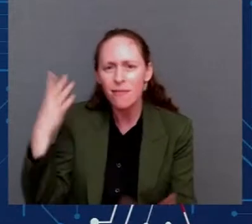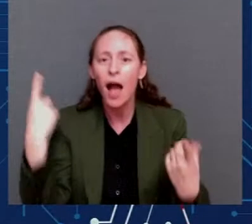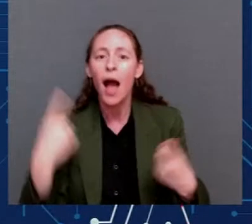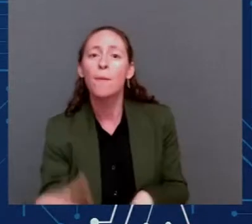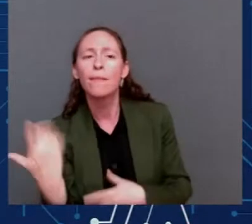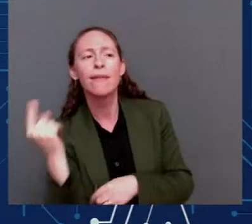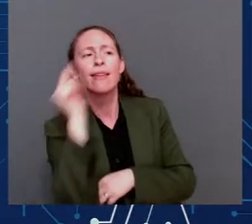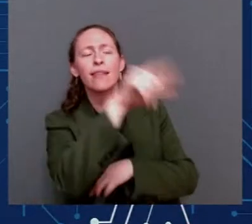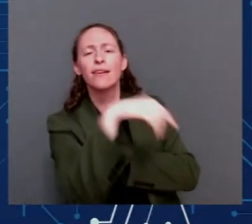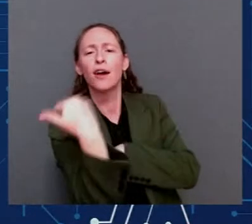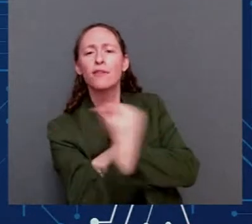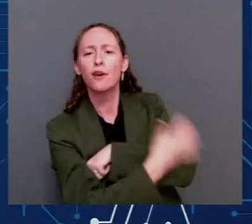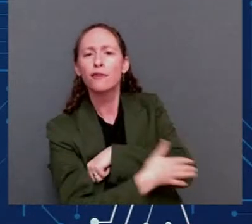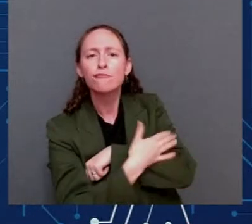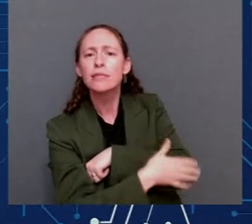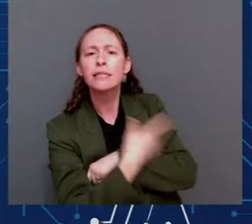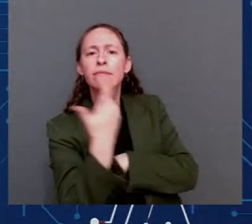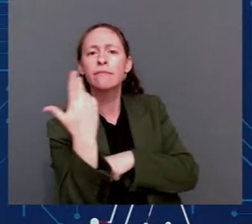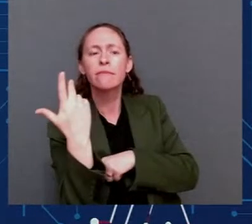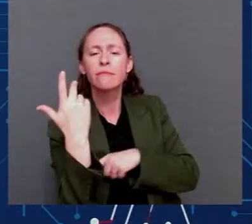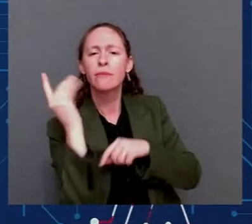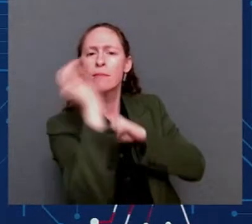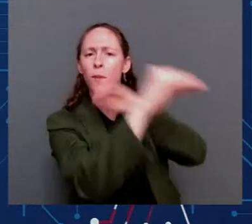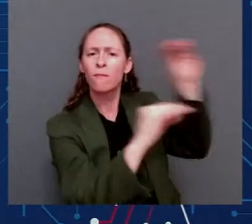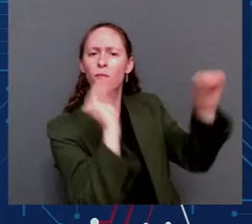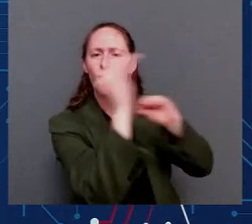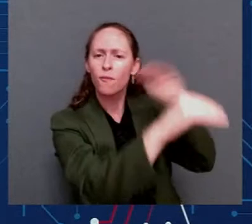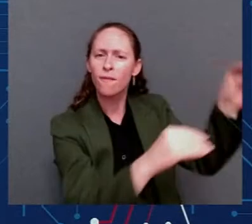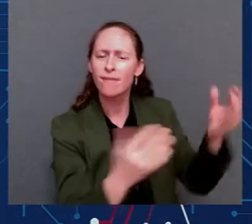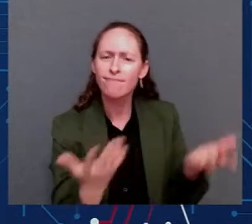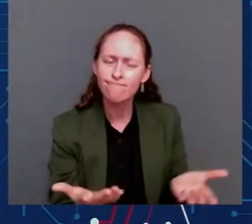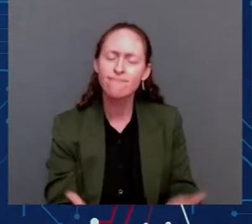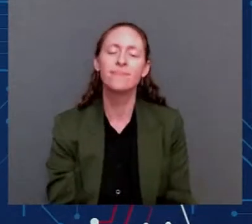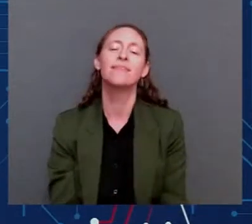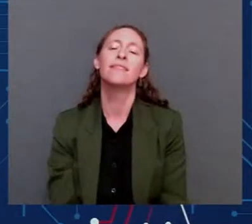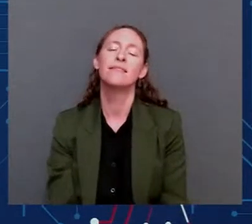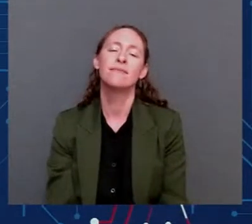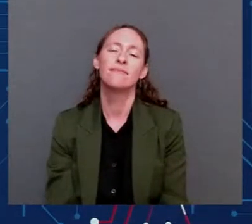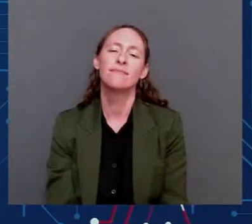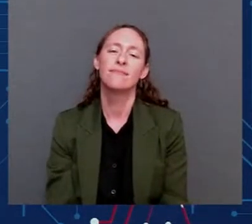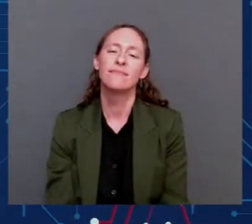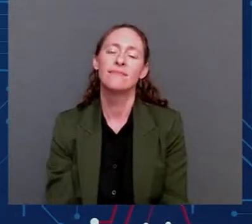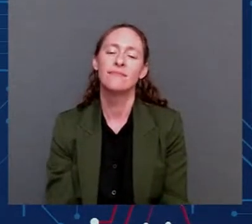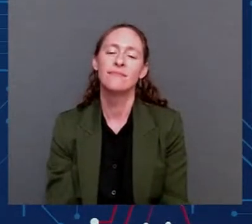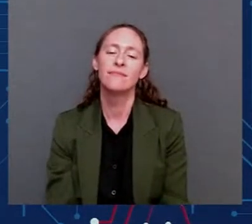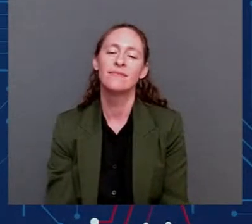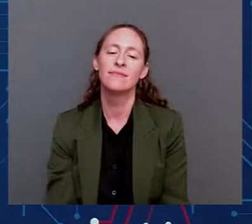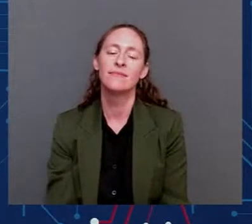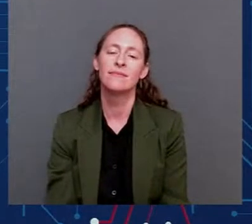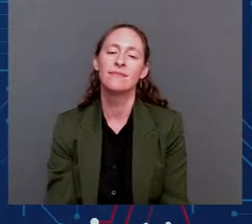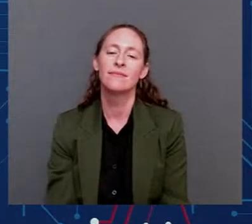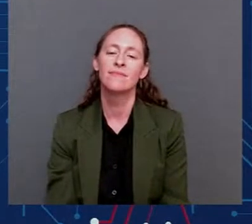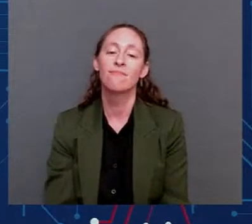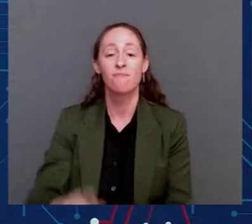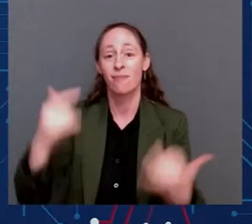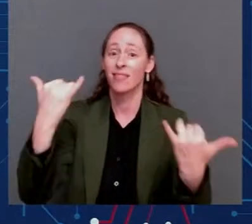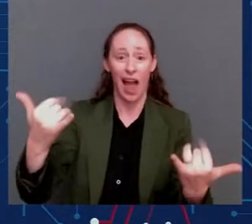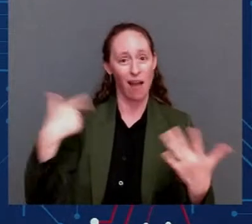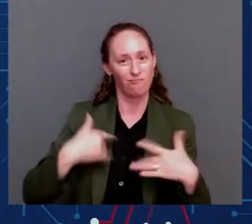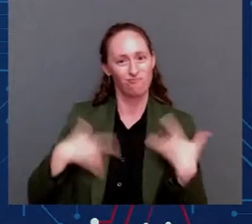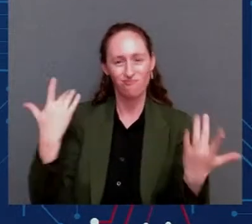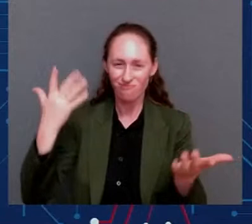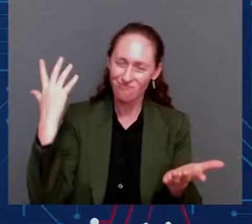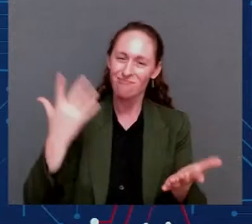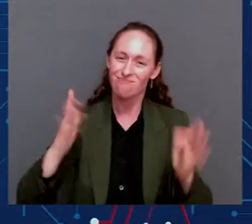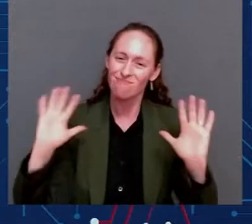Space, and Technology Committee, as well as Ways and Means, and we were able to help move this legislation and get it to the President's desk with the partnership that